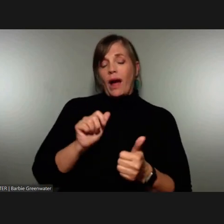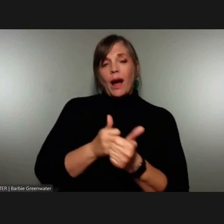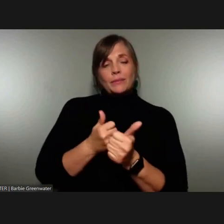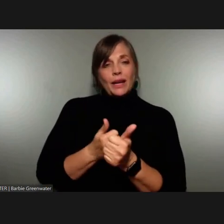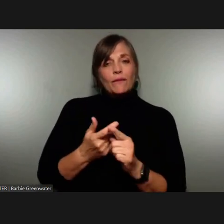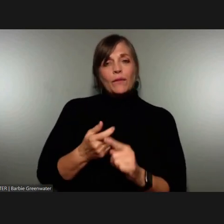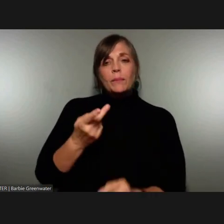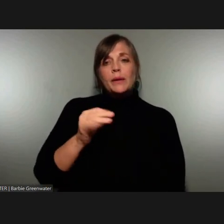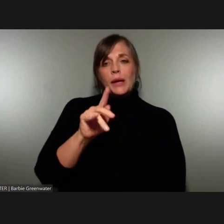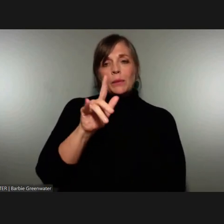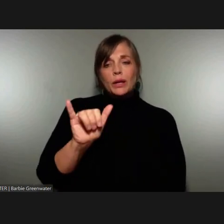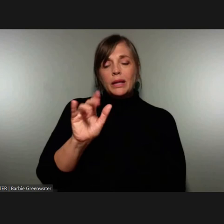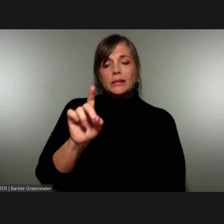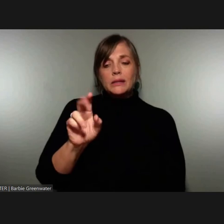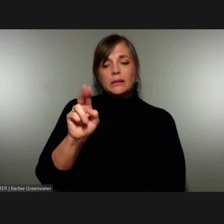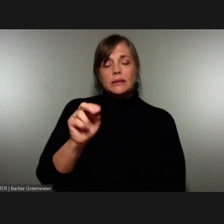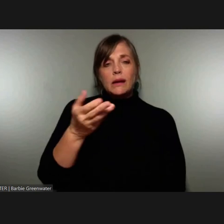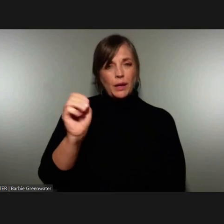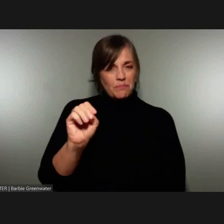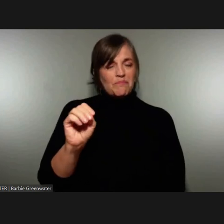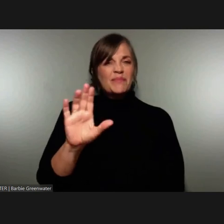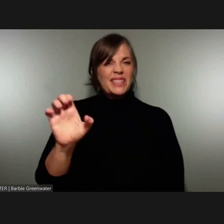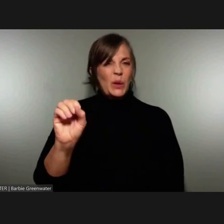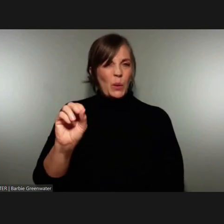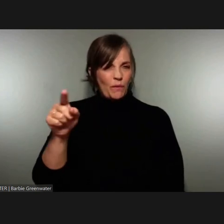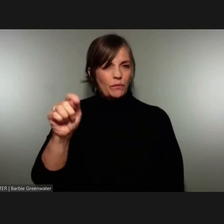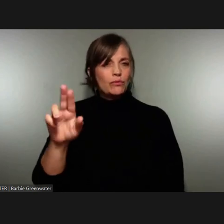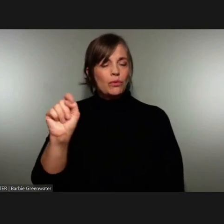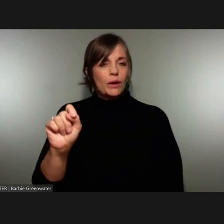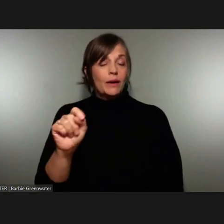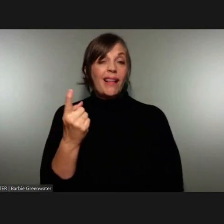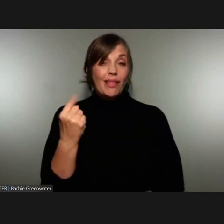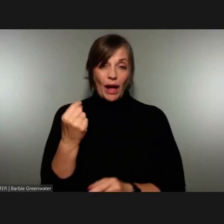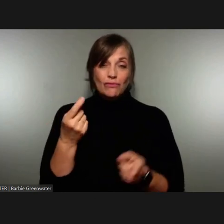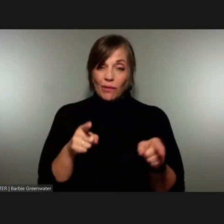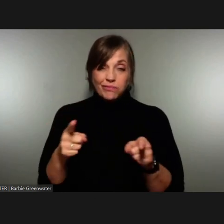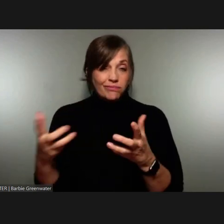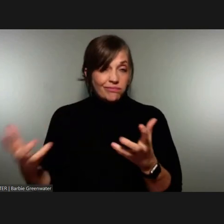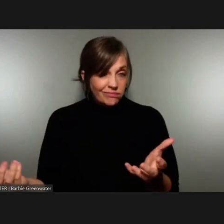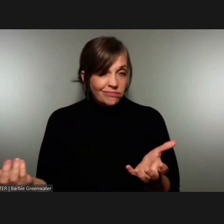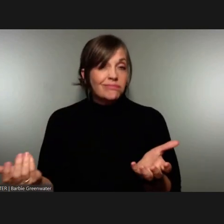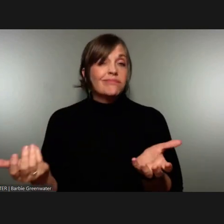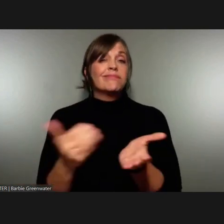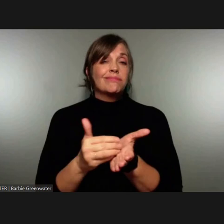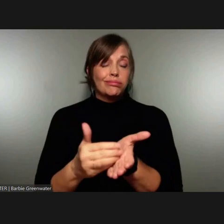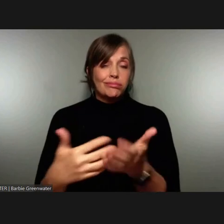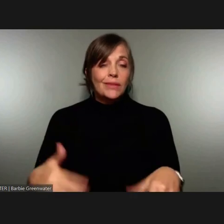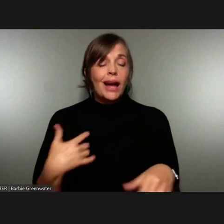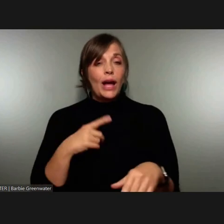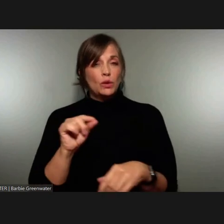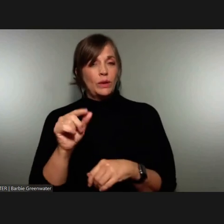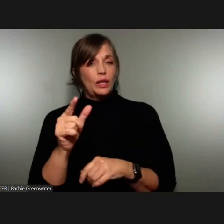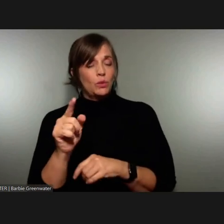Dunham. There has been a lot that occurred last year and more to come in 2021. We are also doing something new for